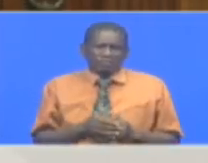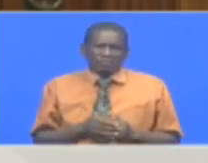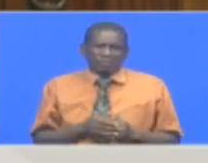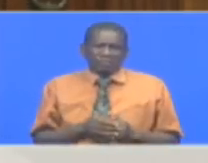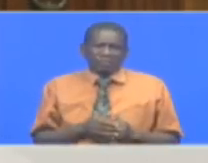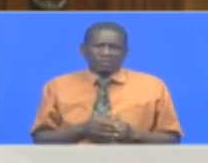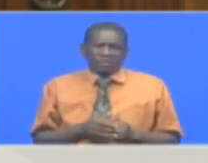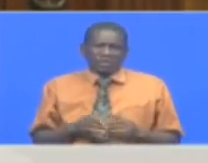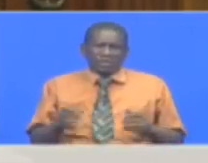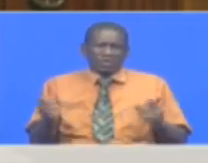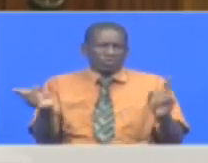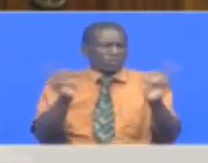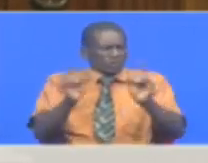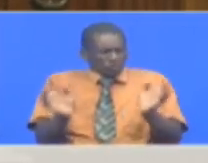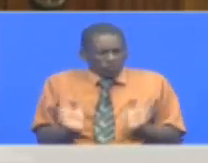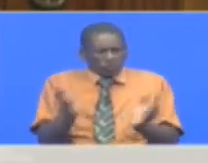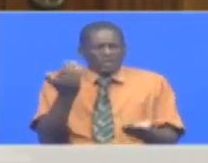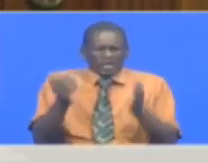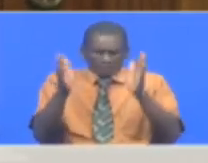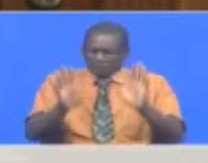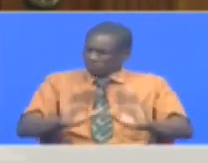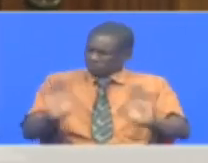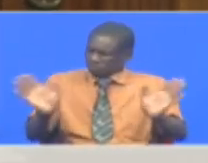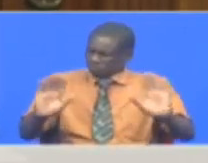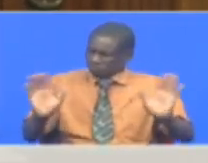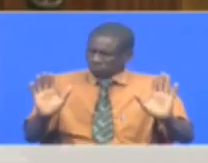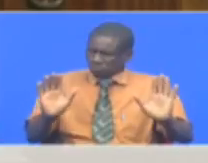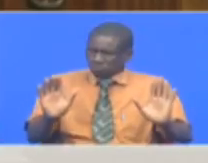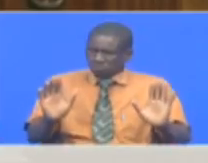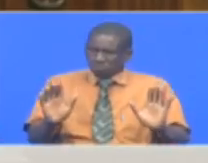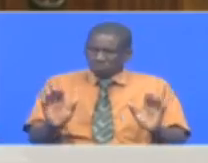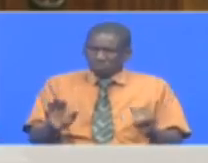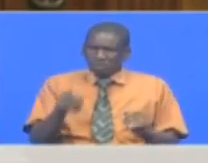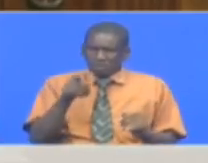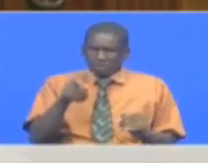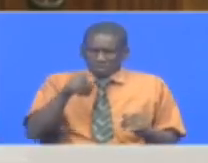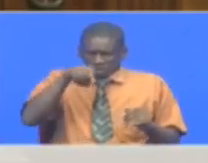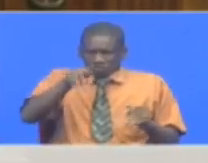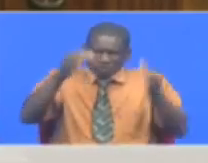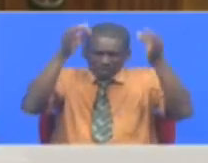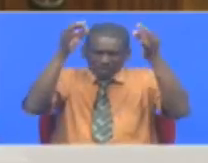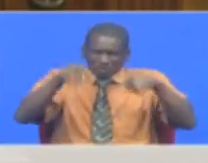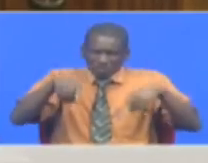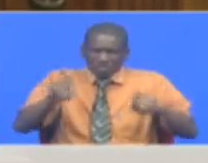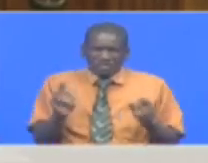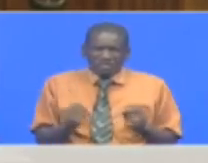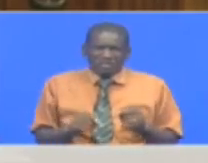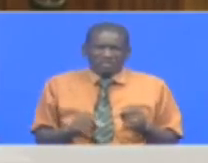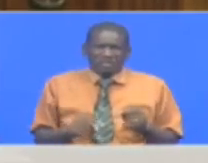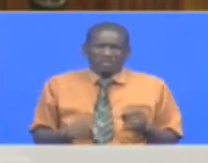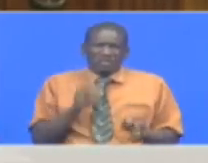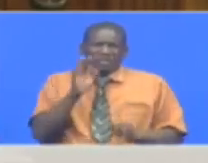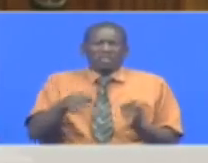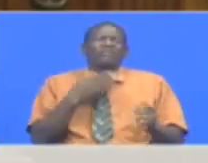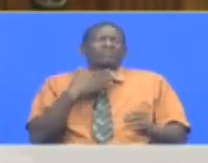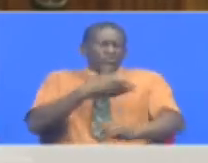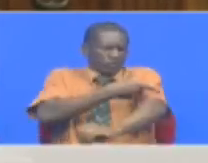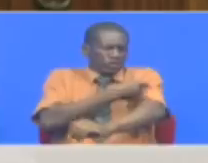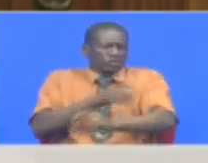We are not going to force anybody. It will be your decision whether you want to take or